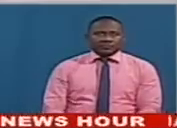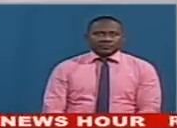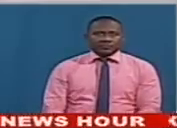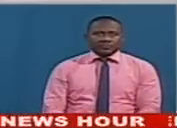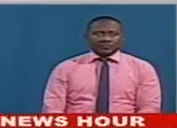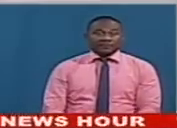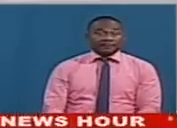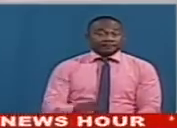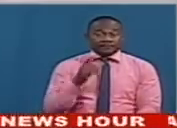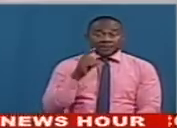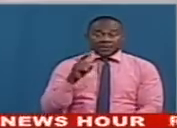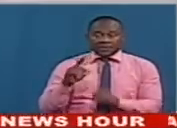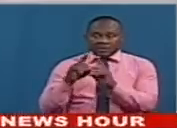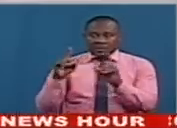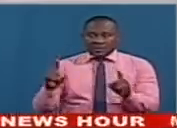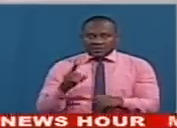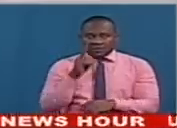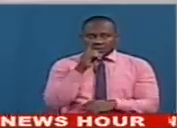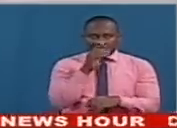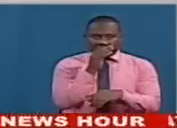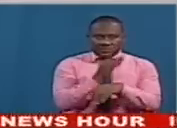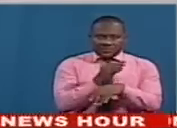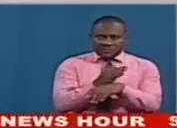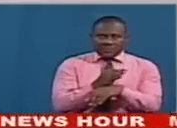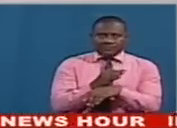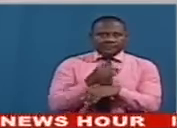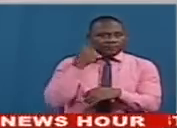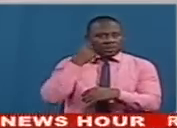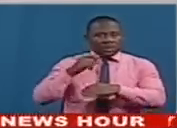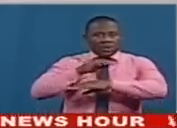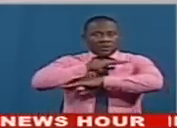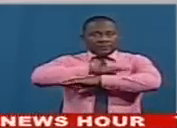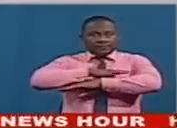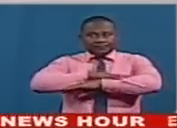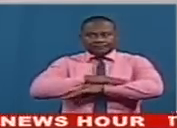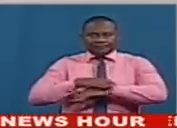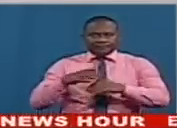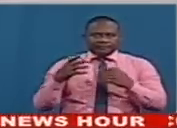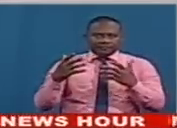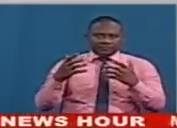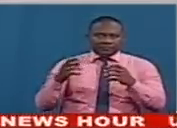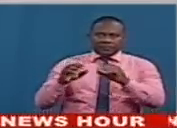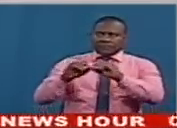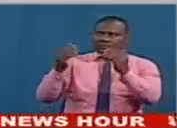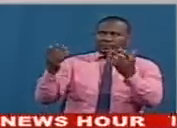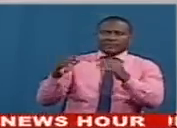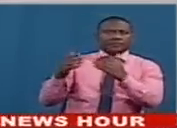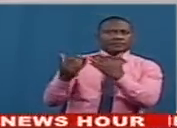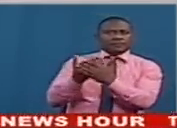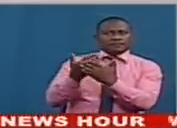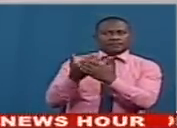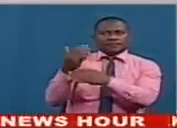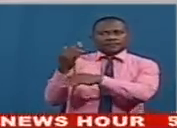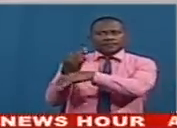The One District, One Factory Secretariat says it is on course and determined to roll out new factories with strong commercial